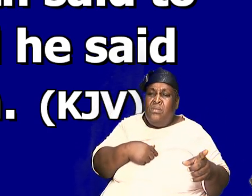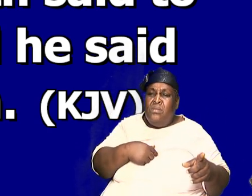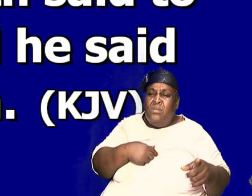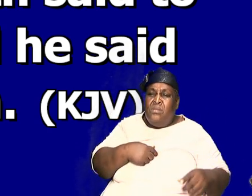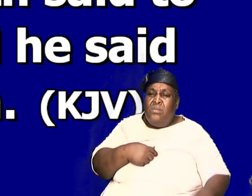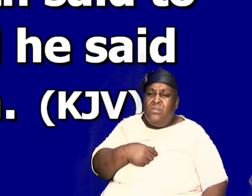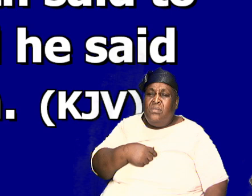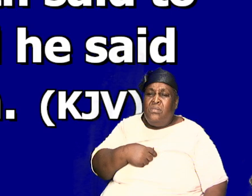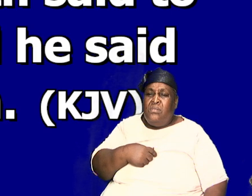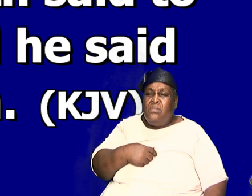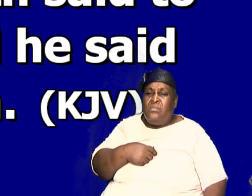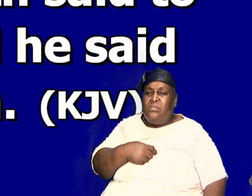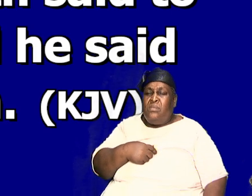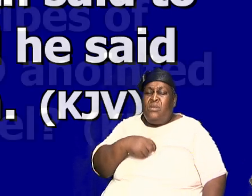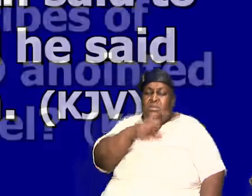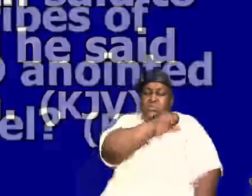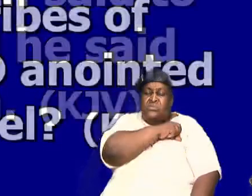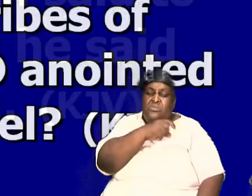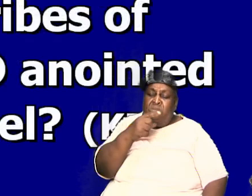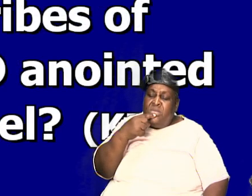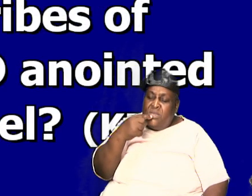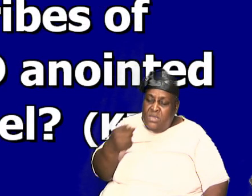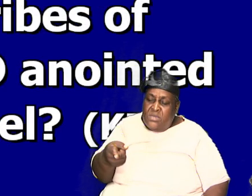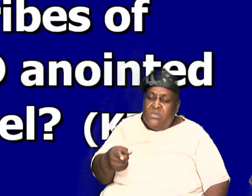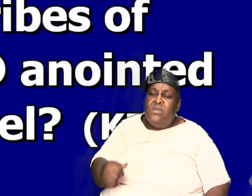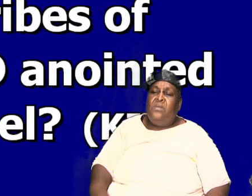him, hear on.